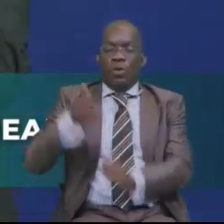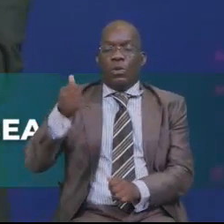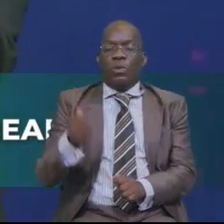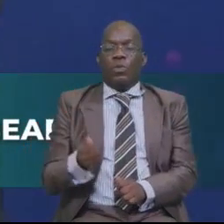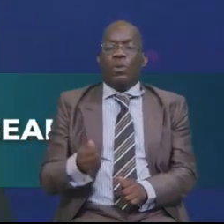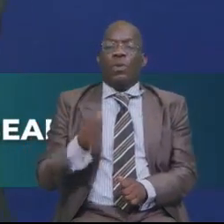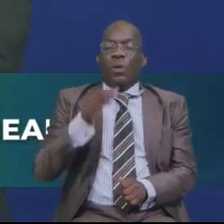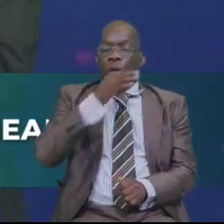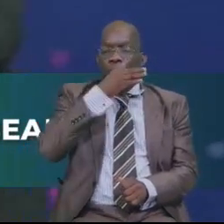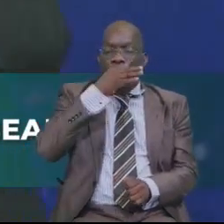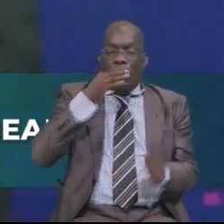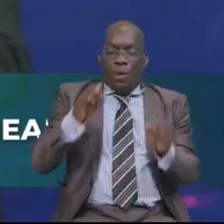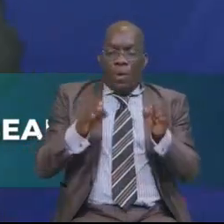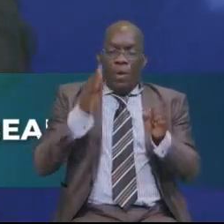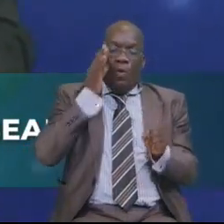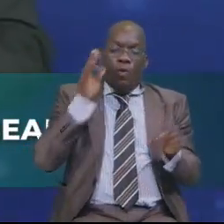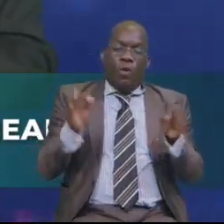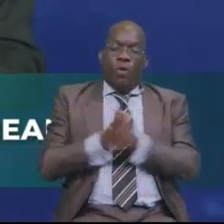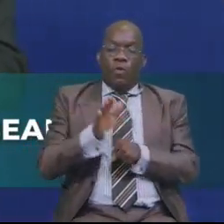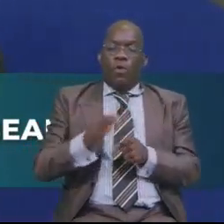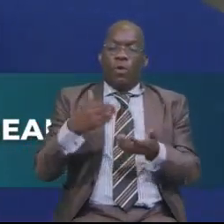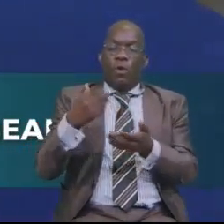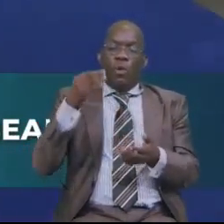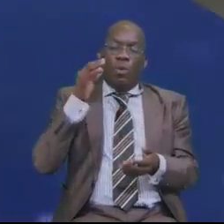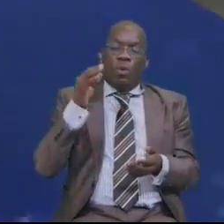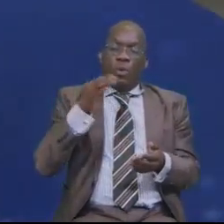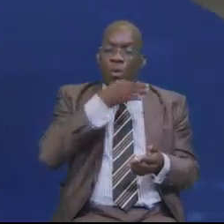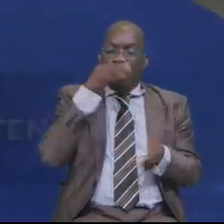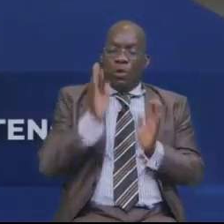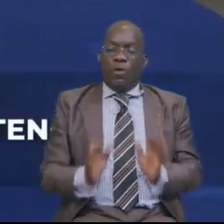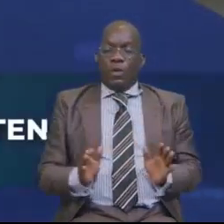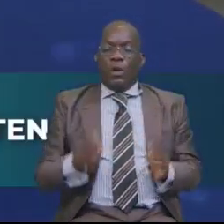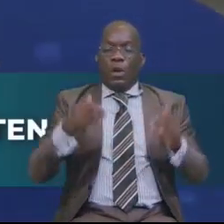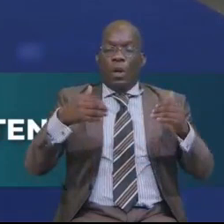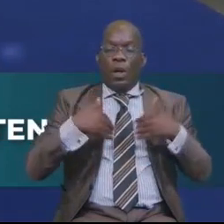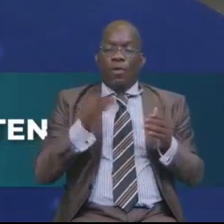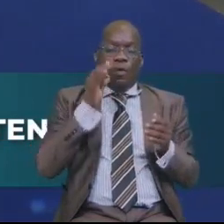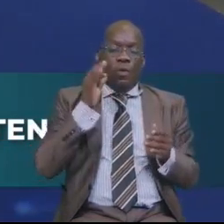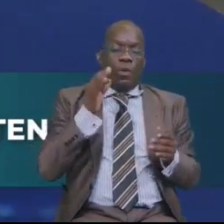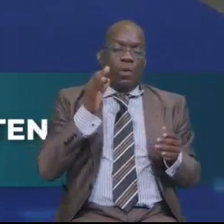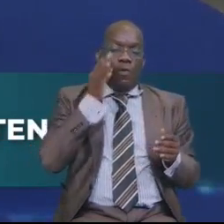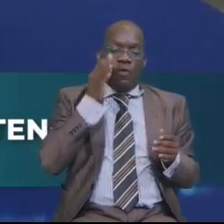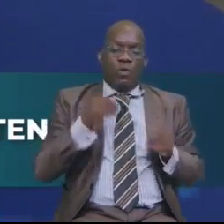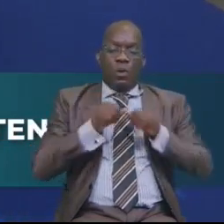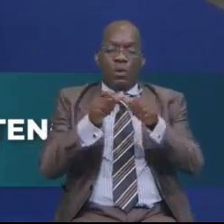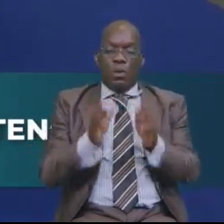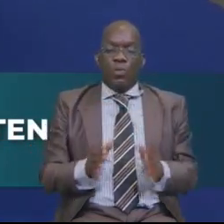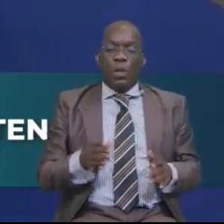cultivators bearing fruits continually. Number three, the faithful followers